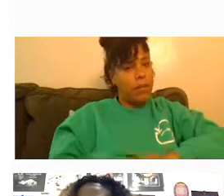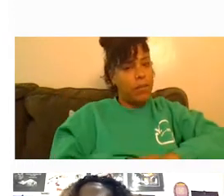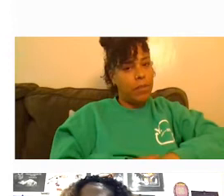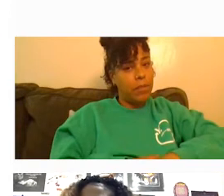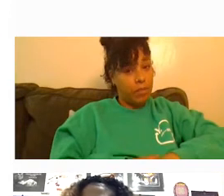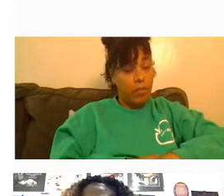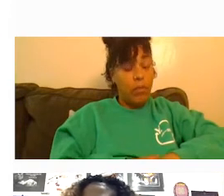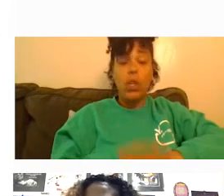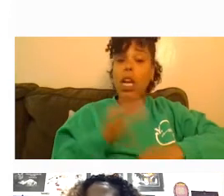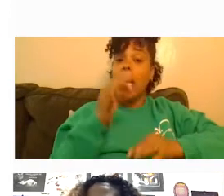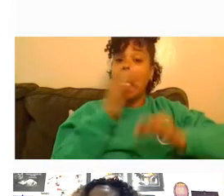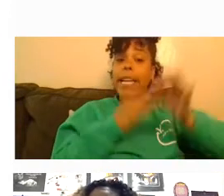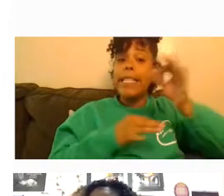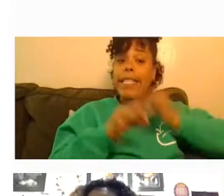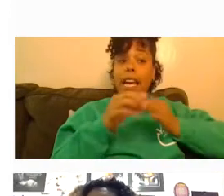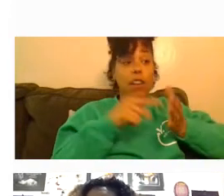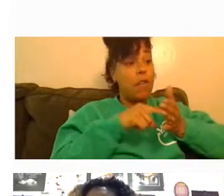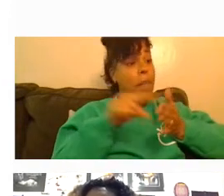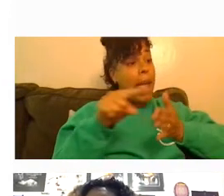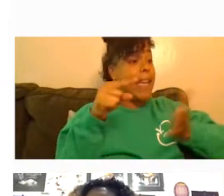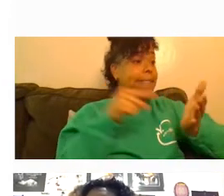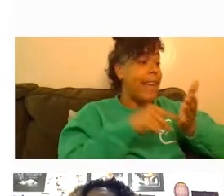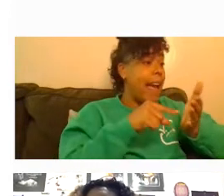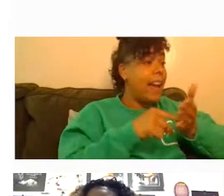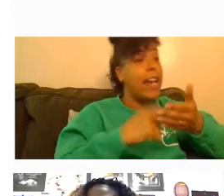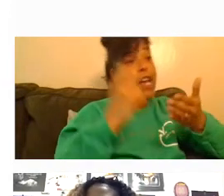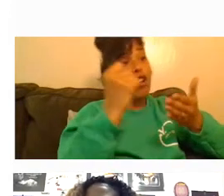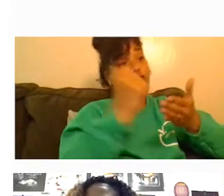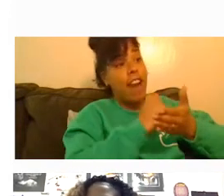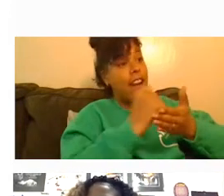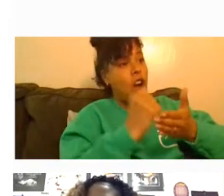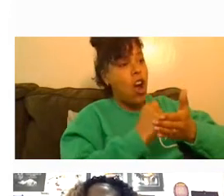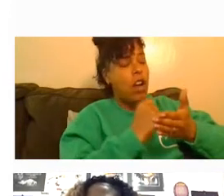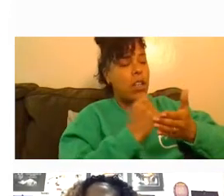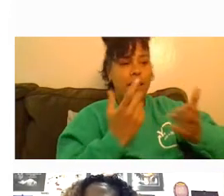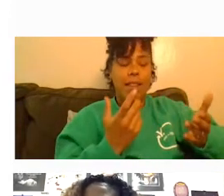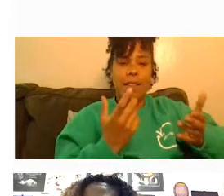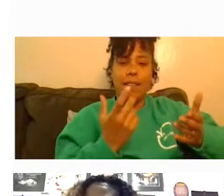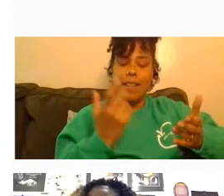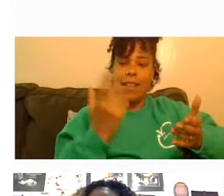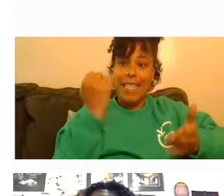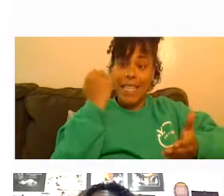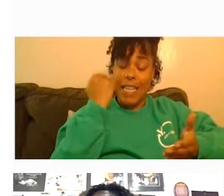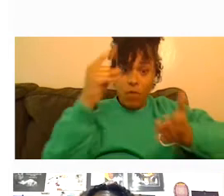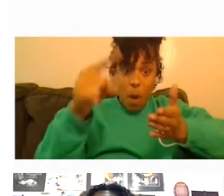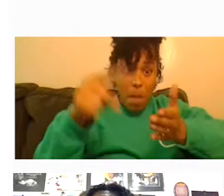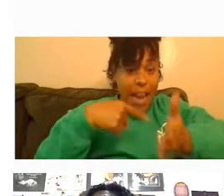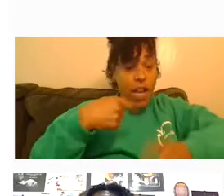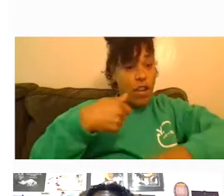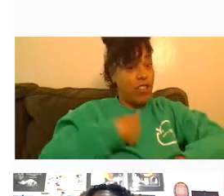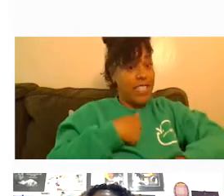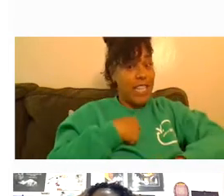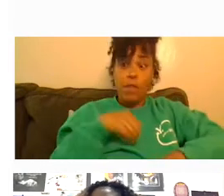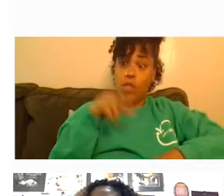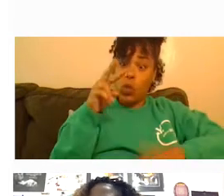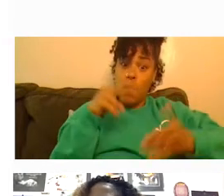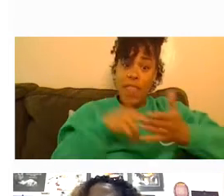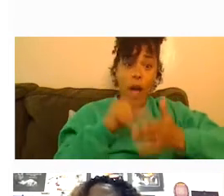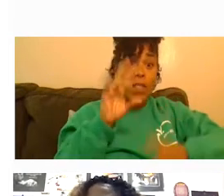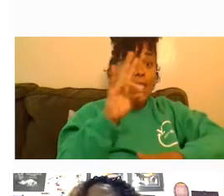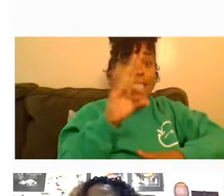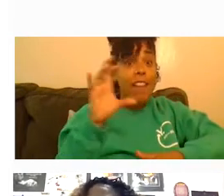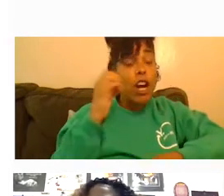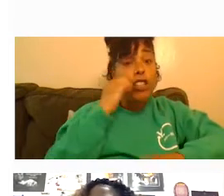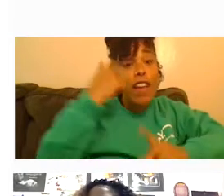debt and credit cards, you can pay yourself with that money? If you were paying yourself $2,700 a month, as opposed